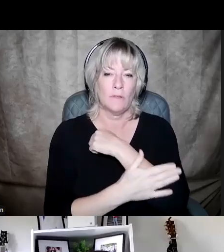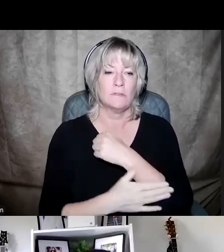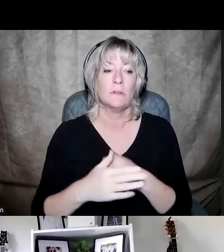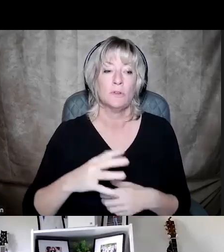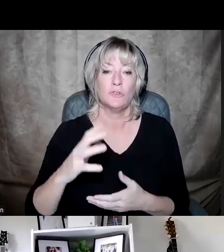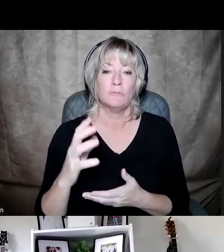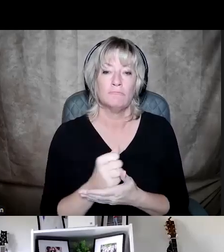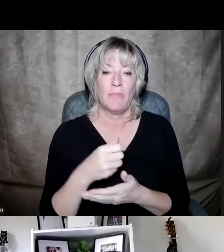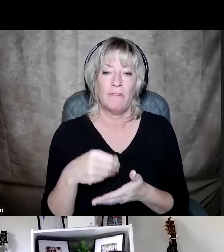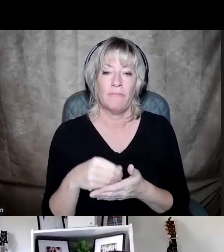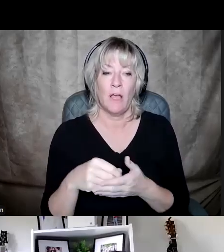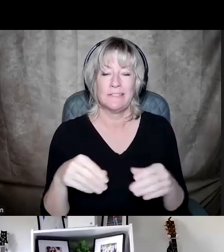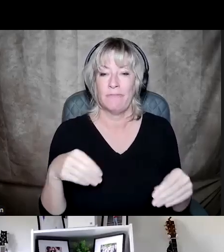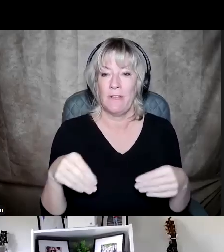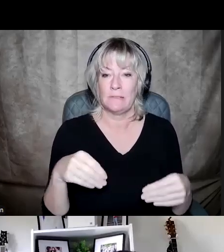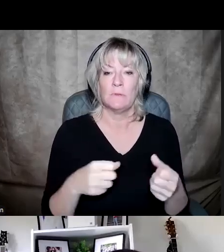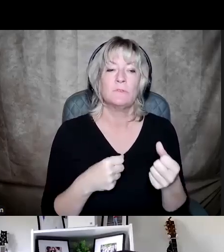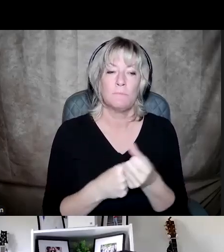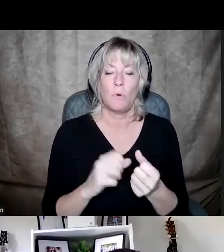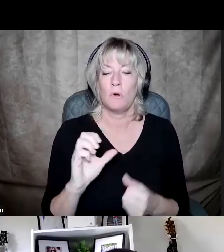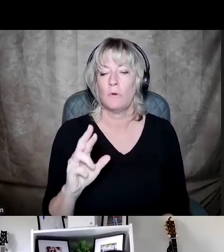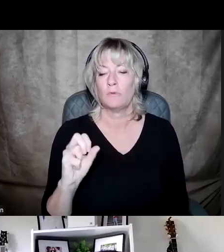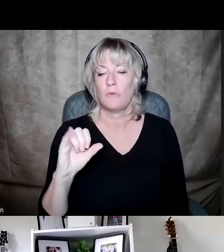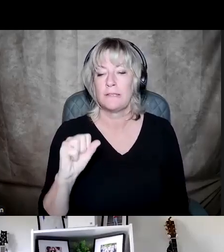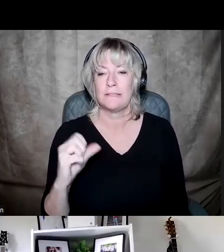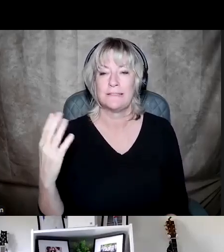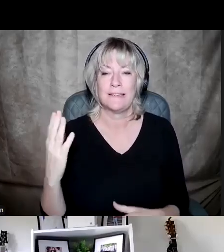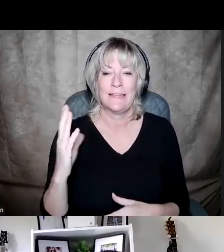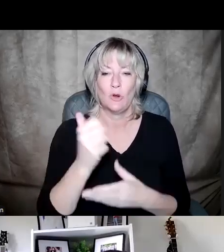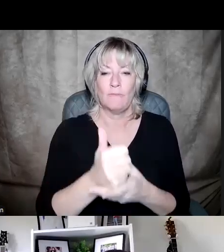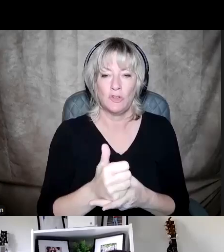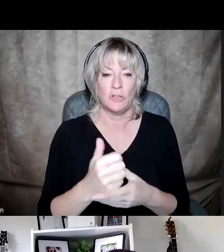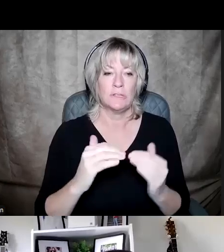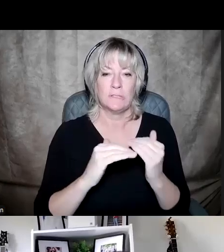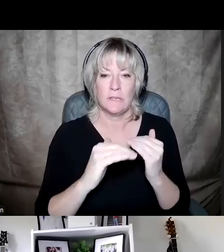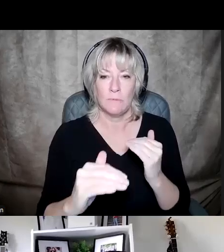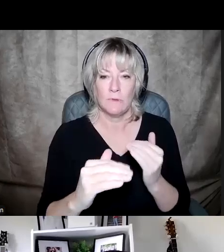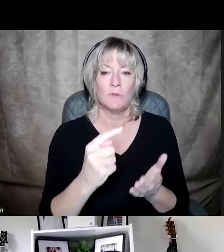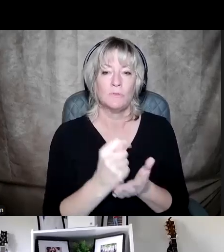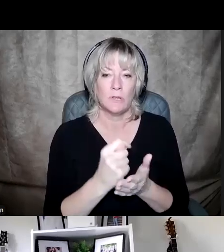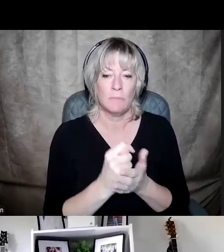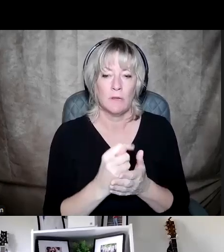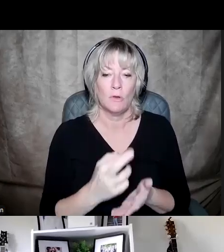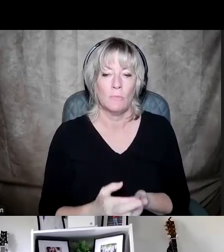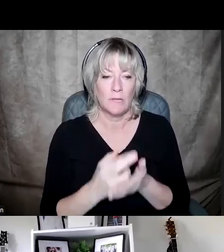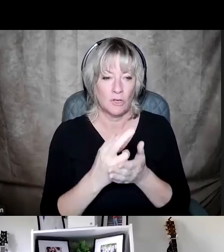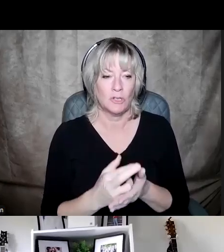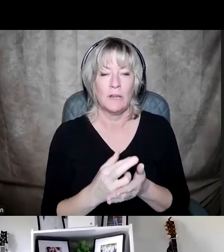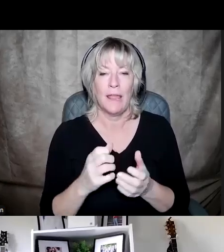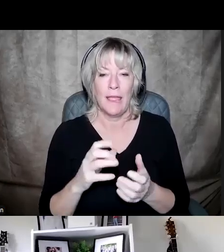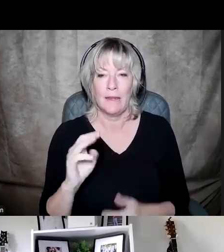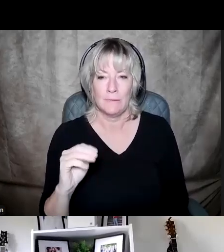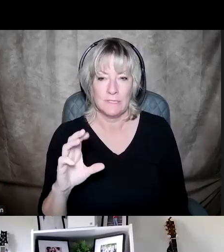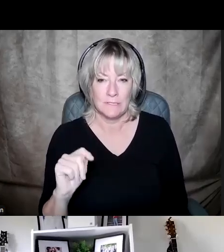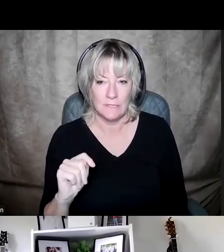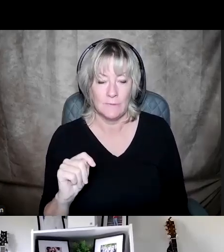funds flexibly to support crisis intervention, stabilization, treatment, rehabilitation, and mobile crisis support teams. And the